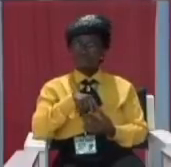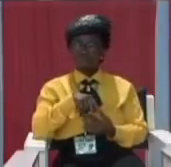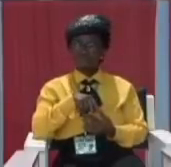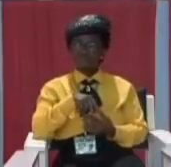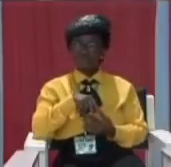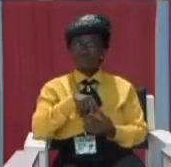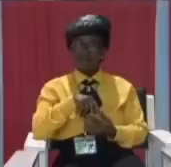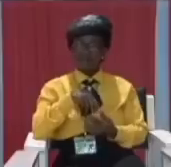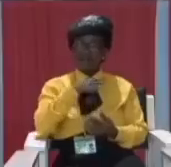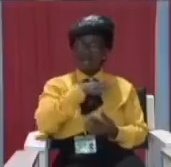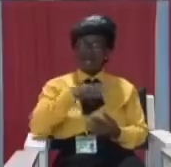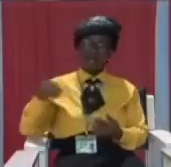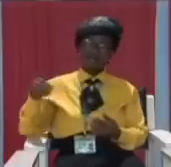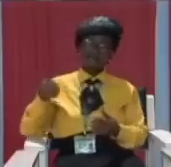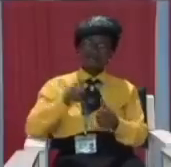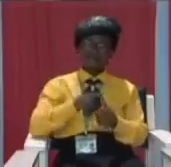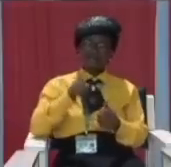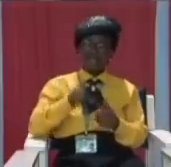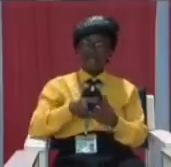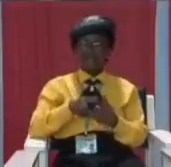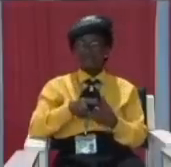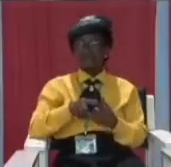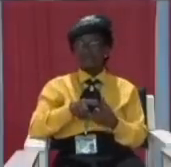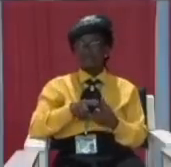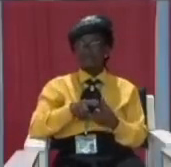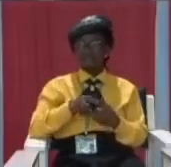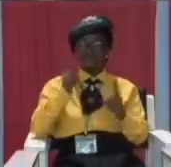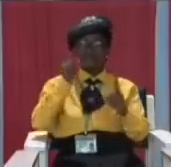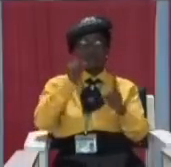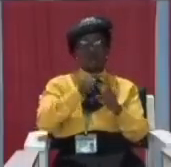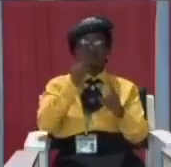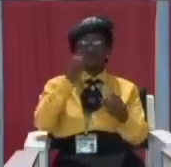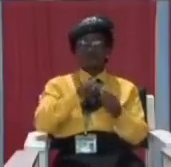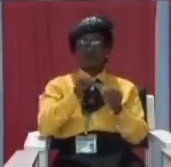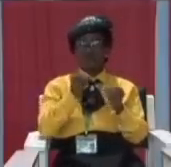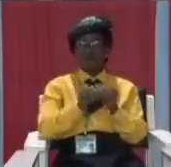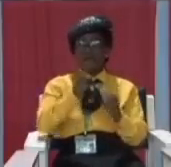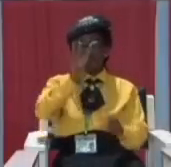And then, point number four,